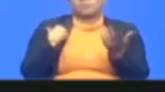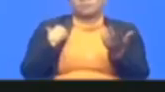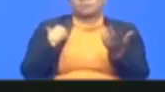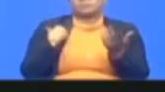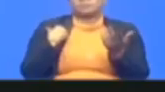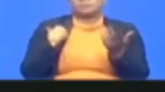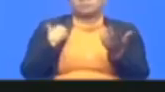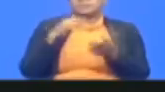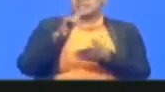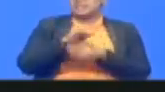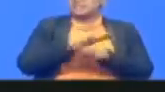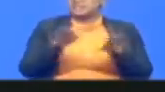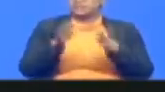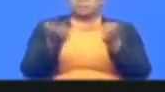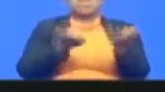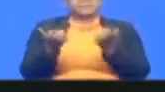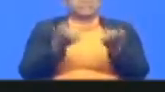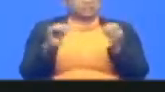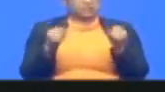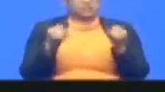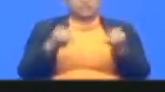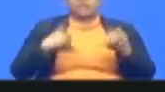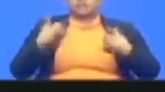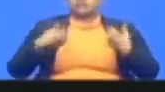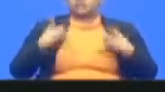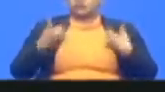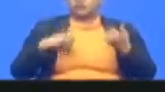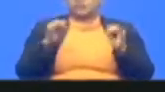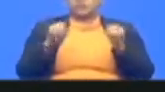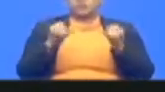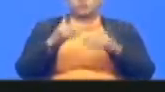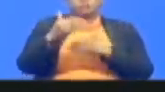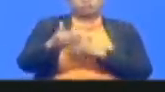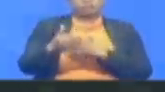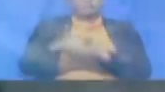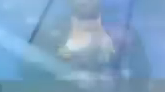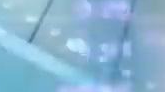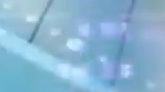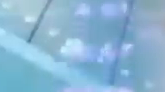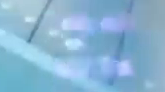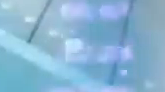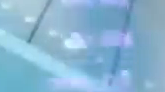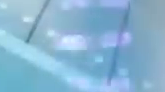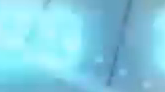And that's it for the Business Bulletin tonight. Do enjoy the rest of your viewing.